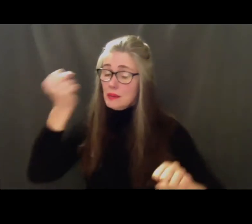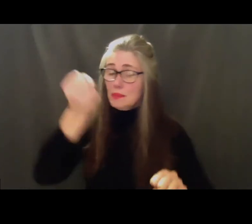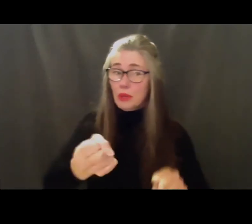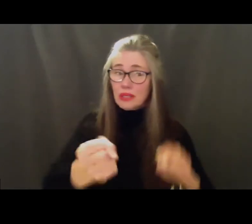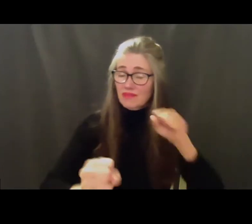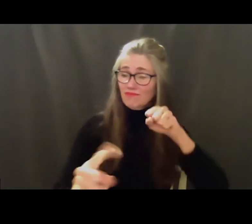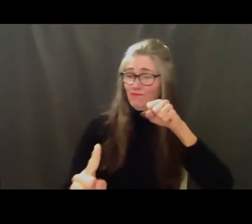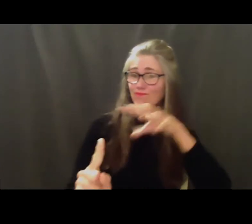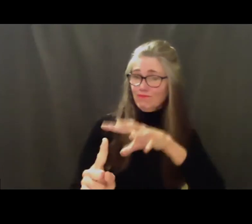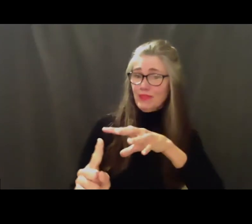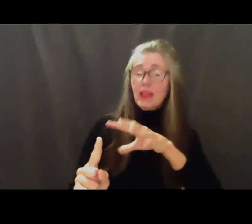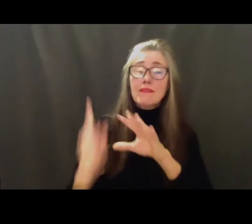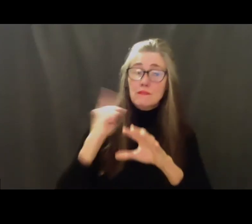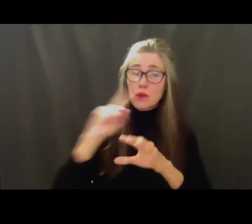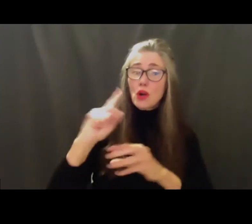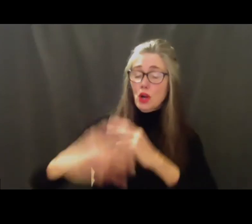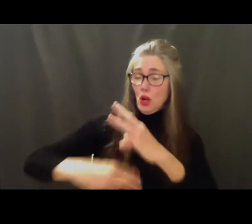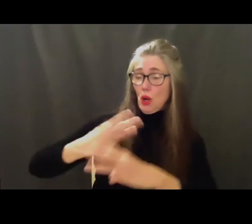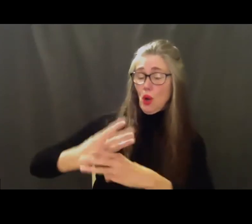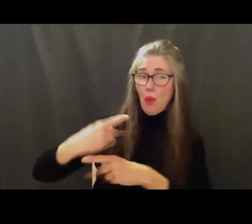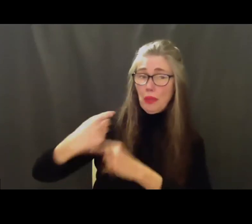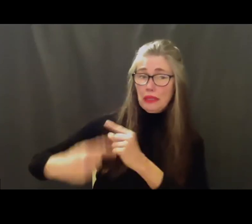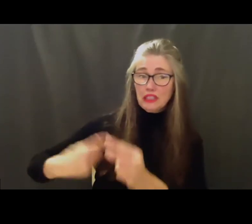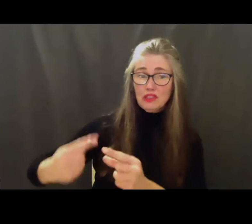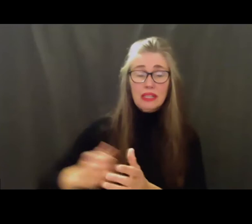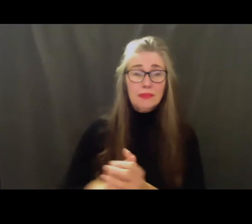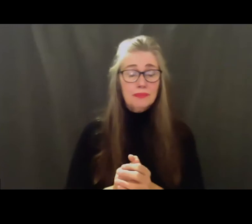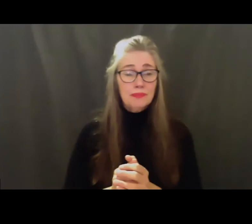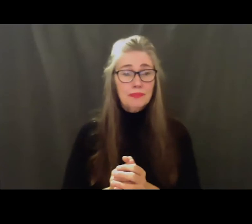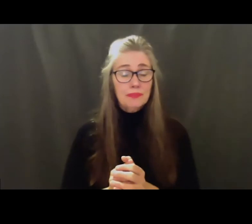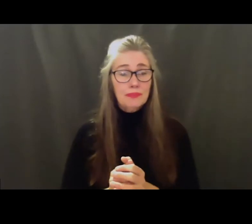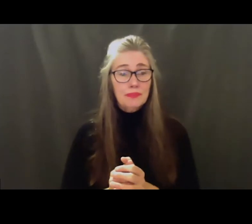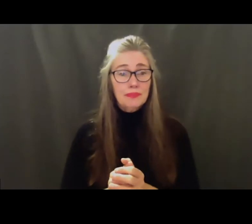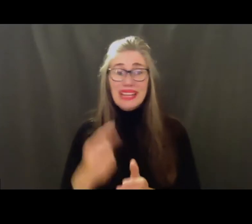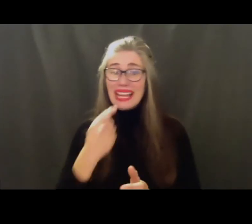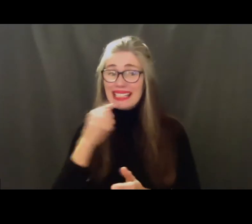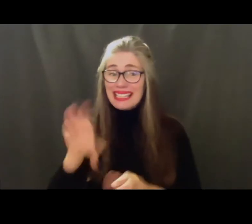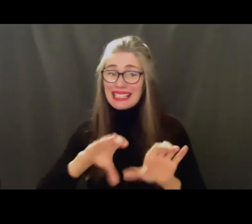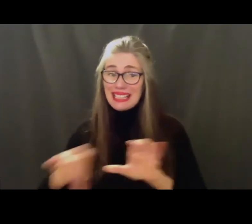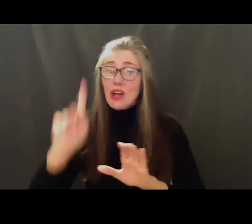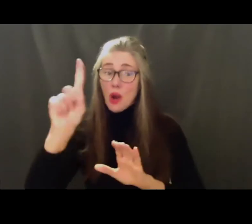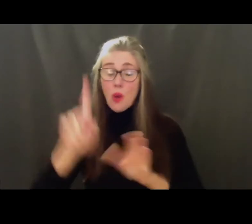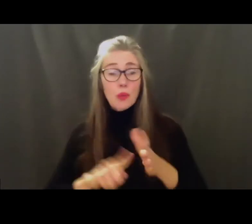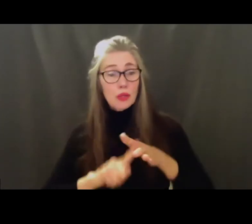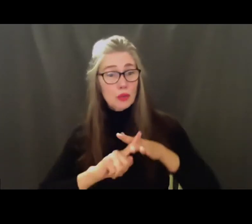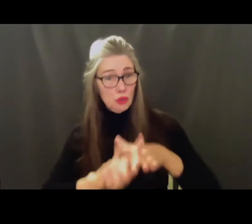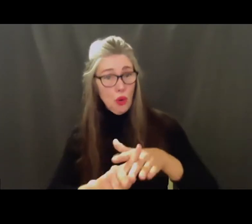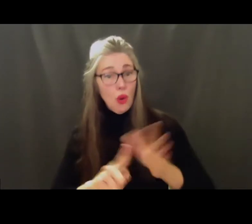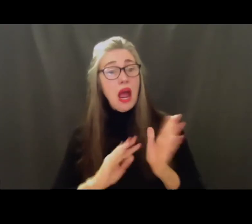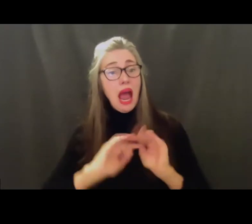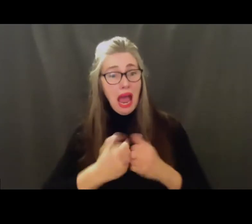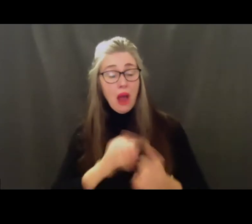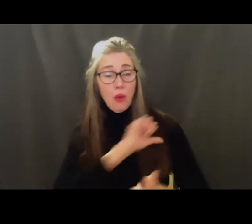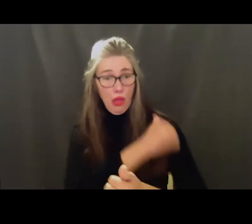historical context. It argues that Trump's actions are one manifestation of how authoritarianism